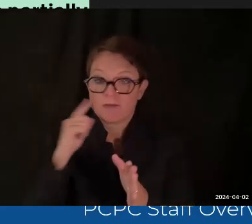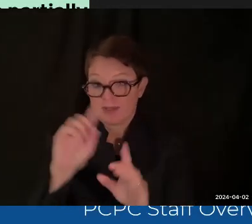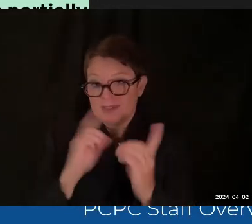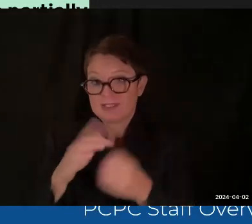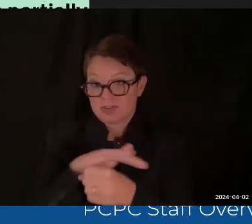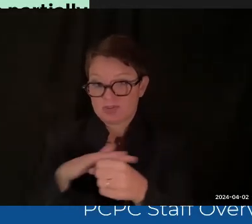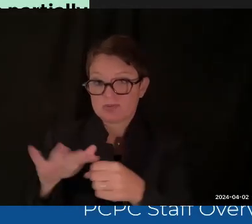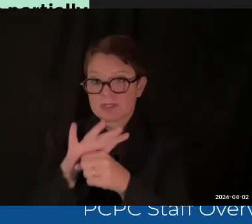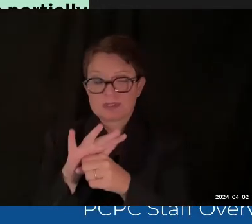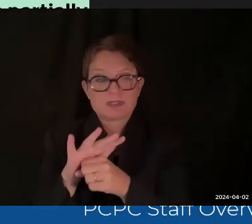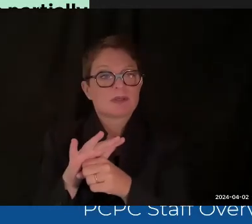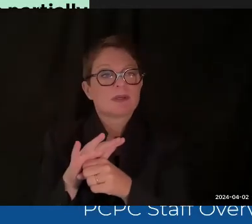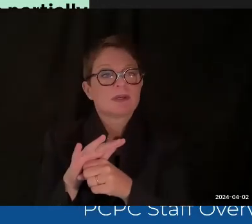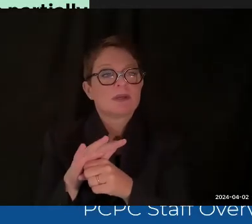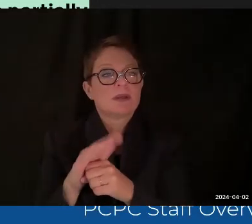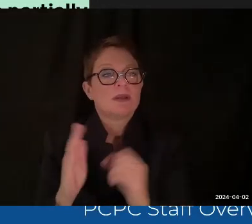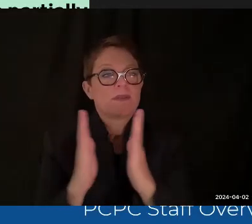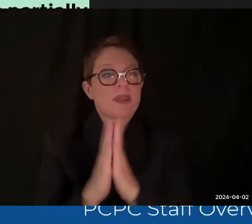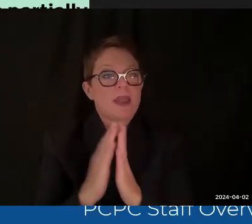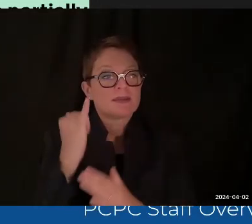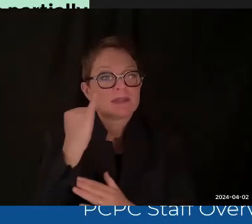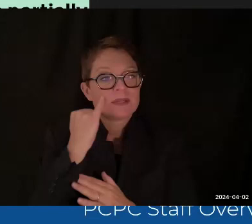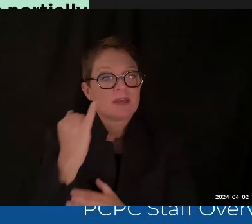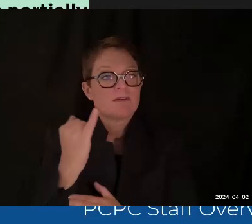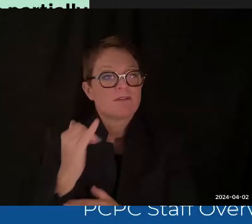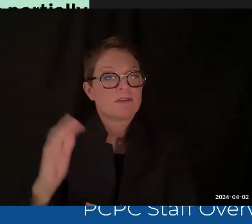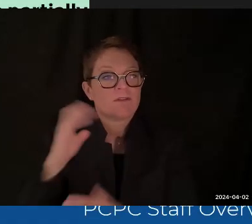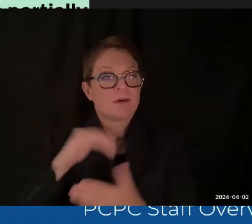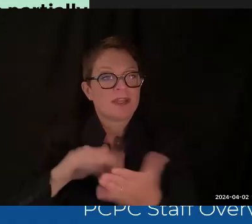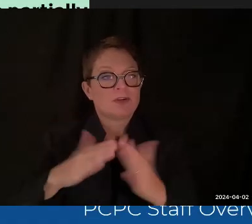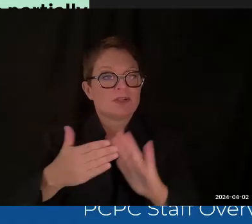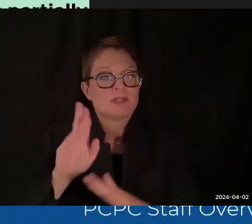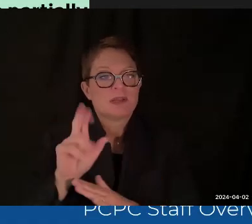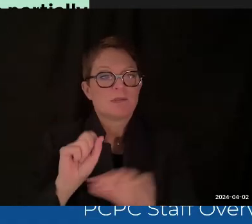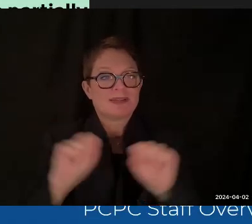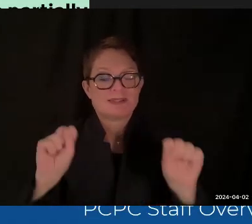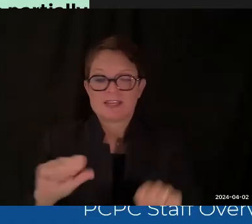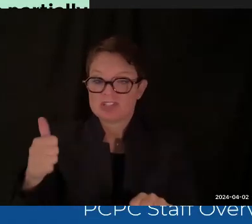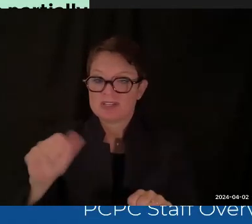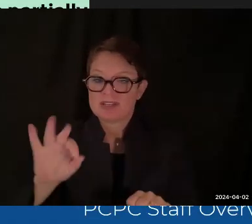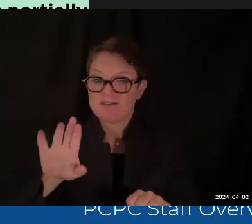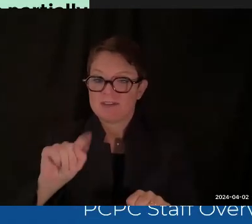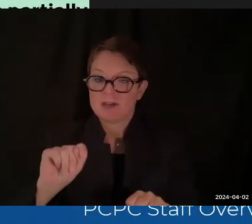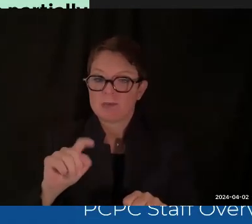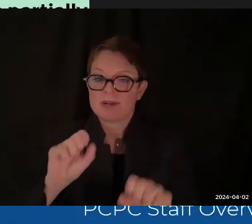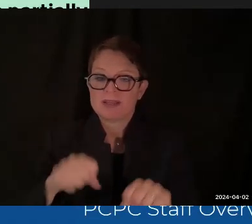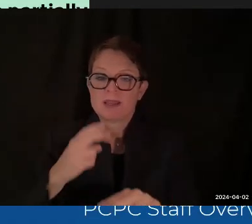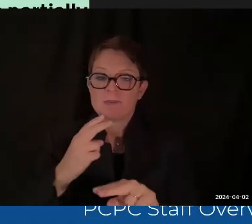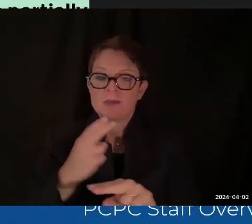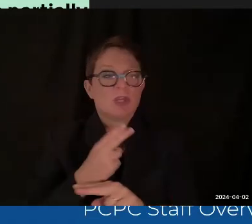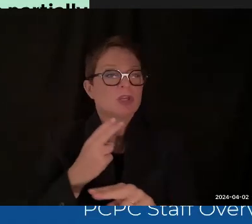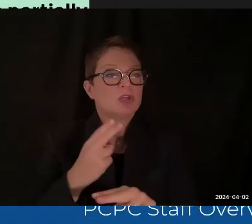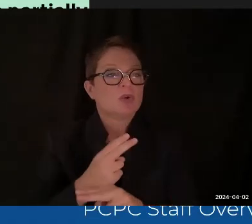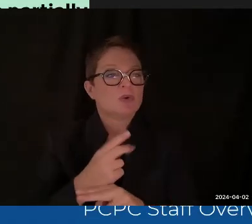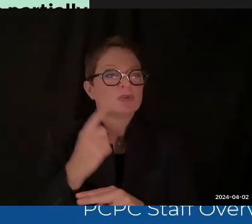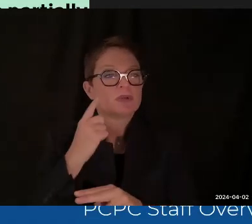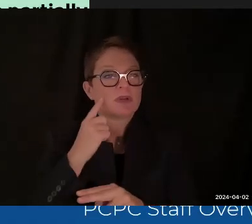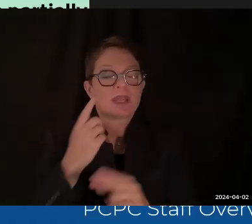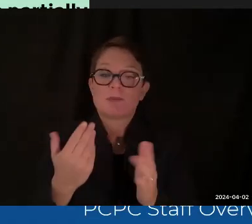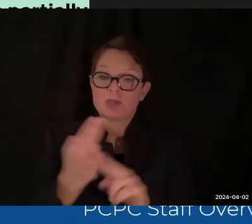district. They asked if the former intercity bus station at 10th and Filbert could be restored for short-term